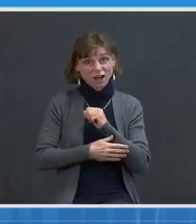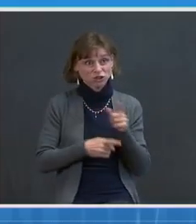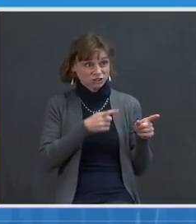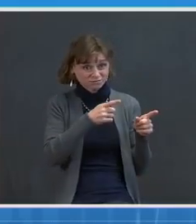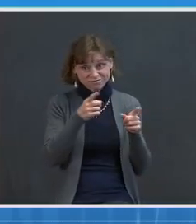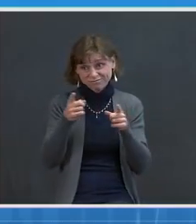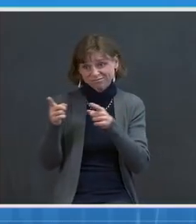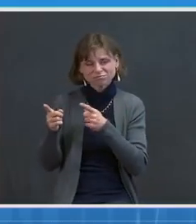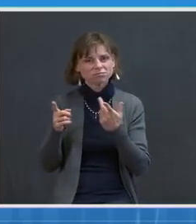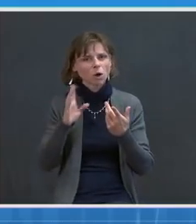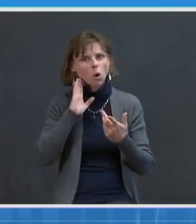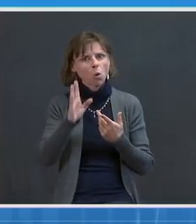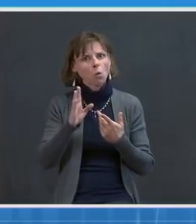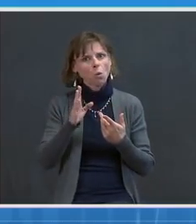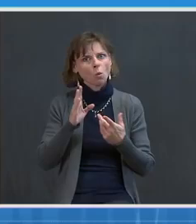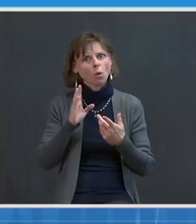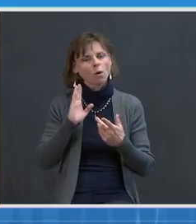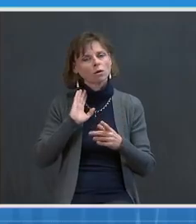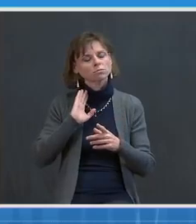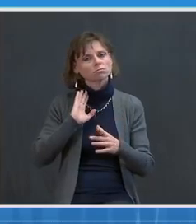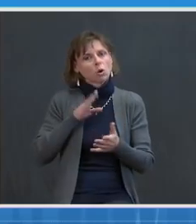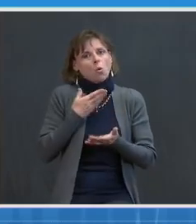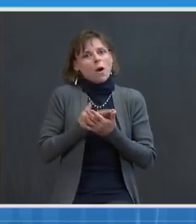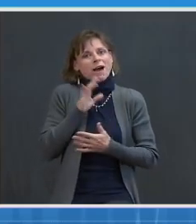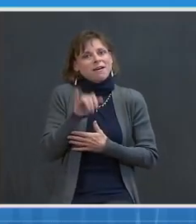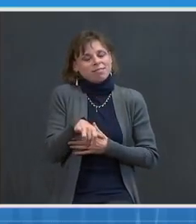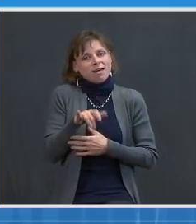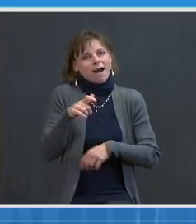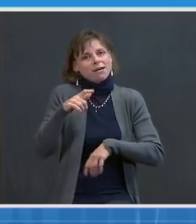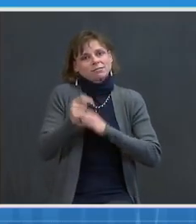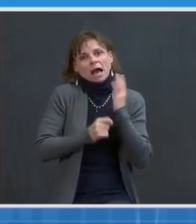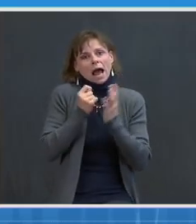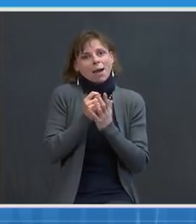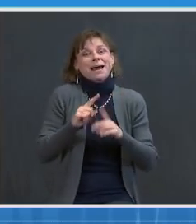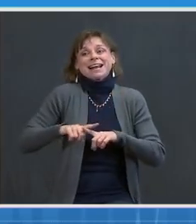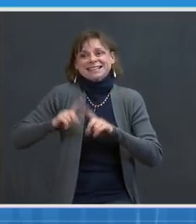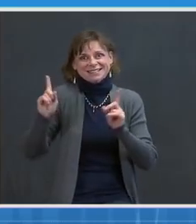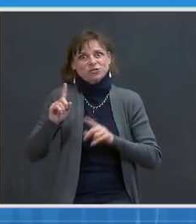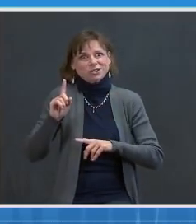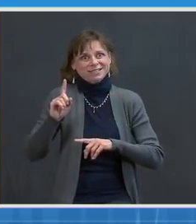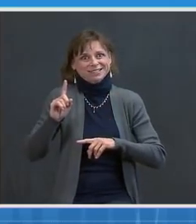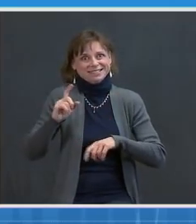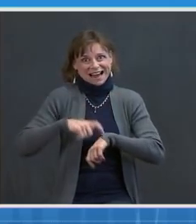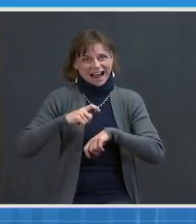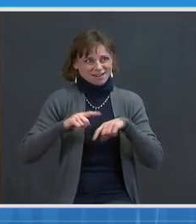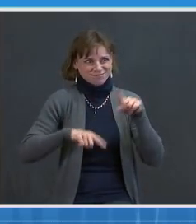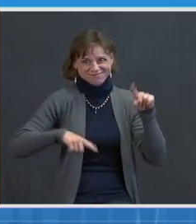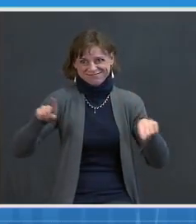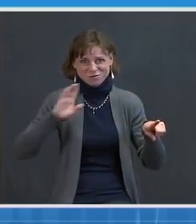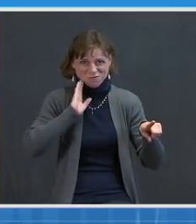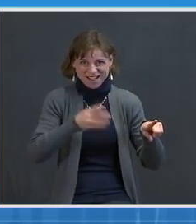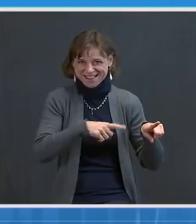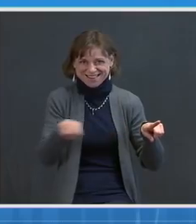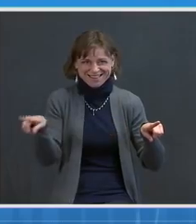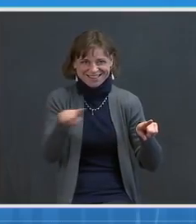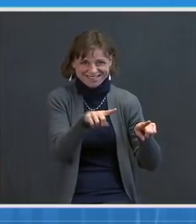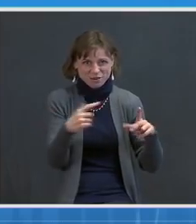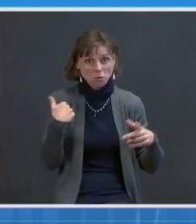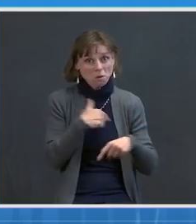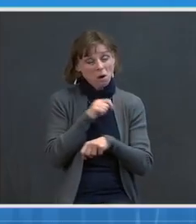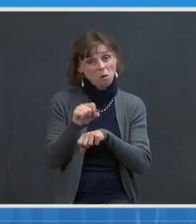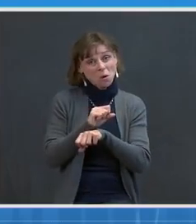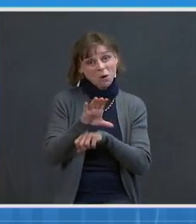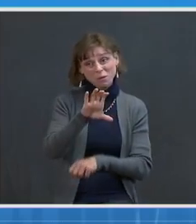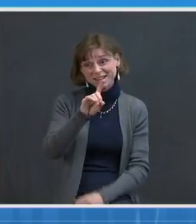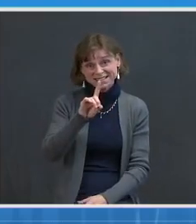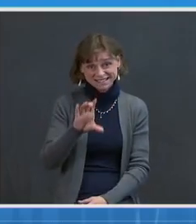that spot in different places. We are working through the CDC and directly with state and local officials to